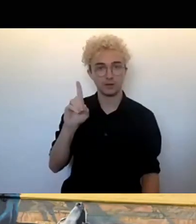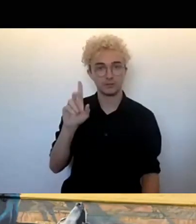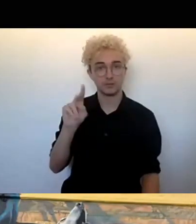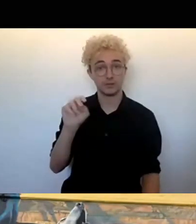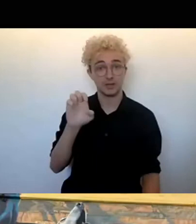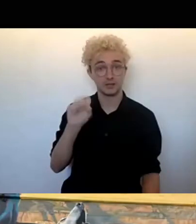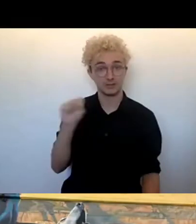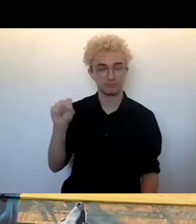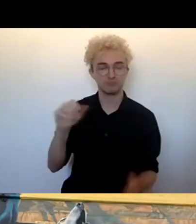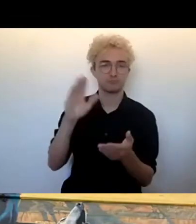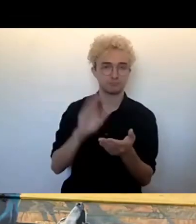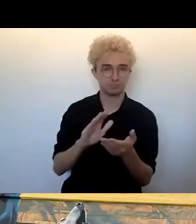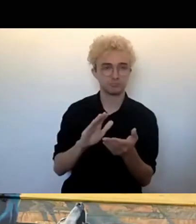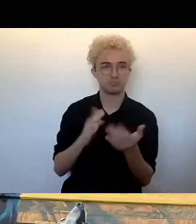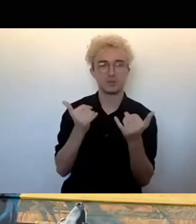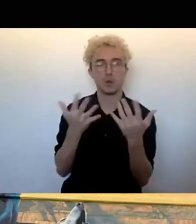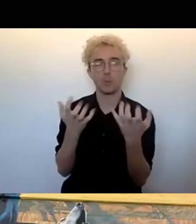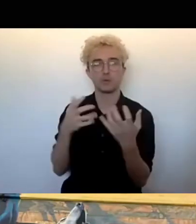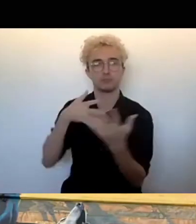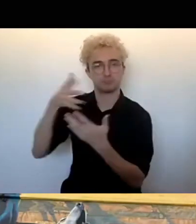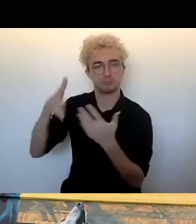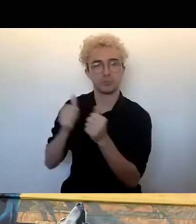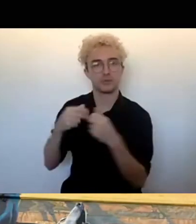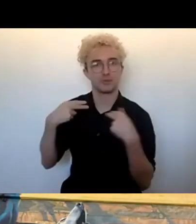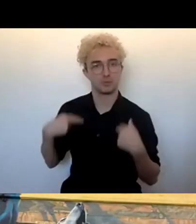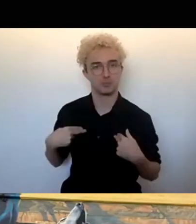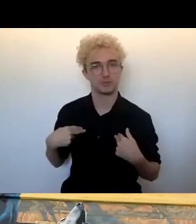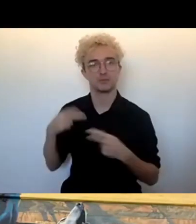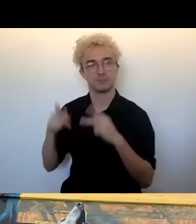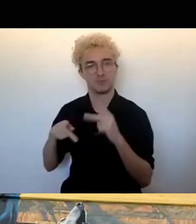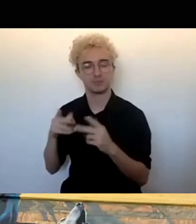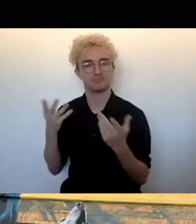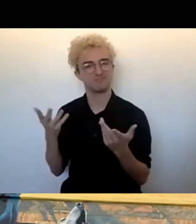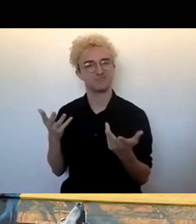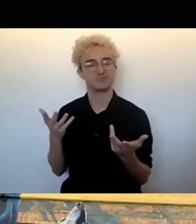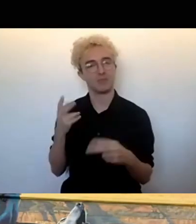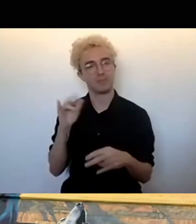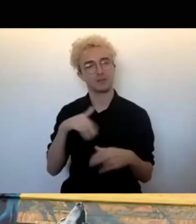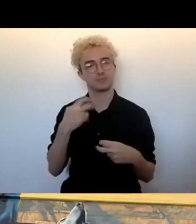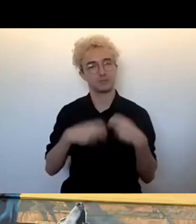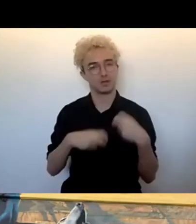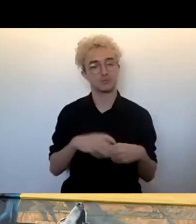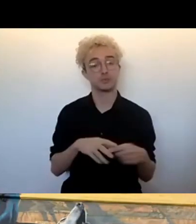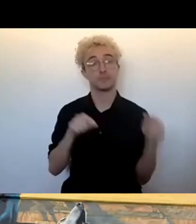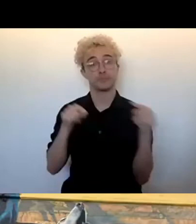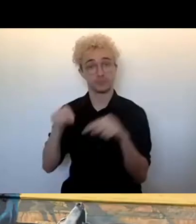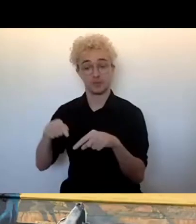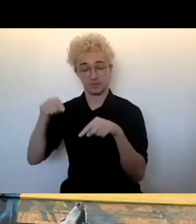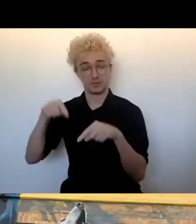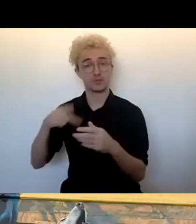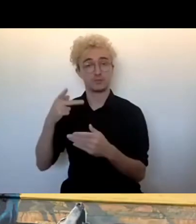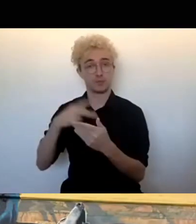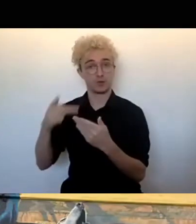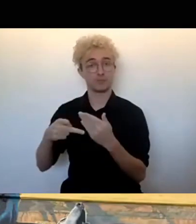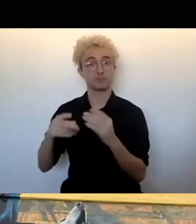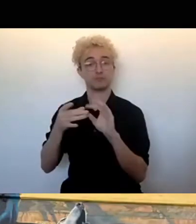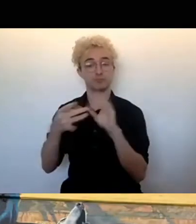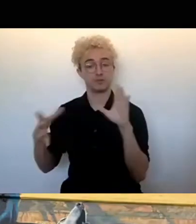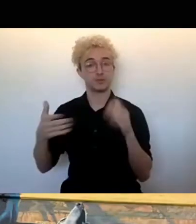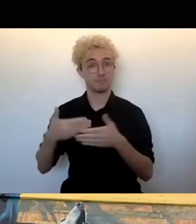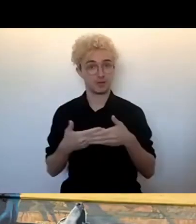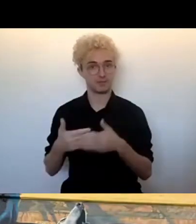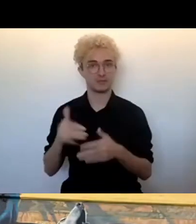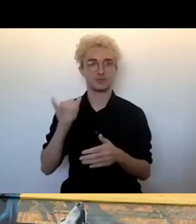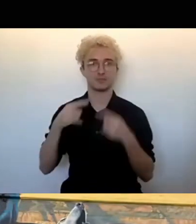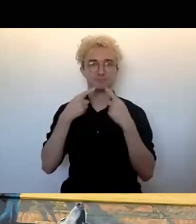So this program here has been a success and continues to be, and hopefully, we'll be able